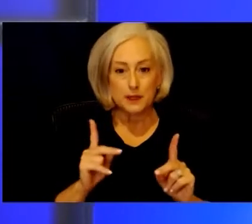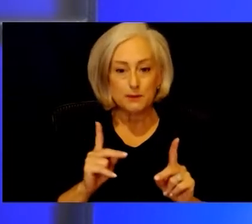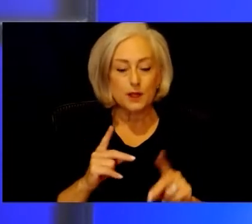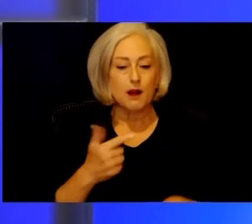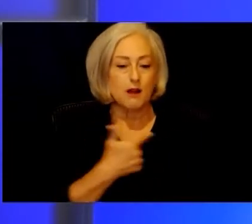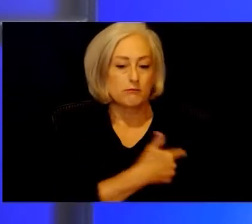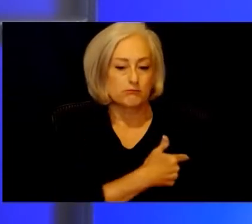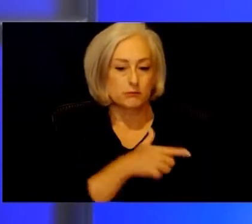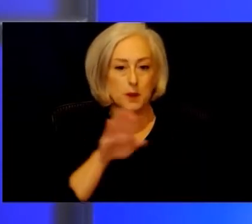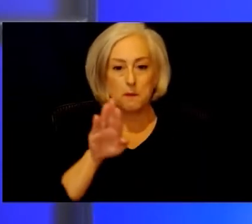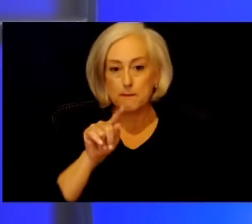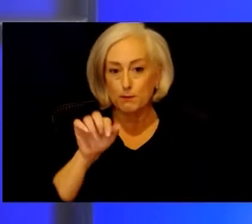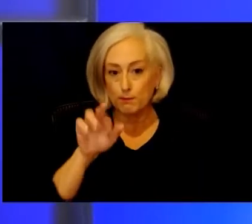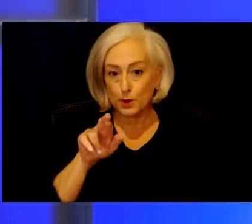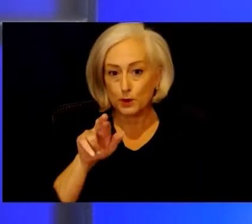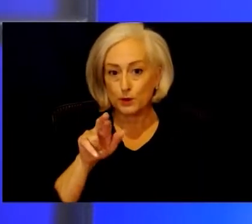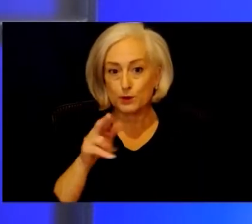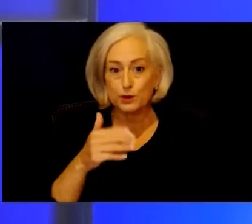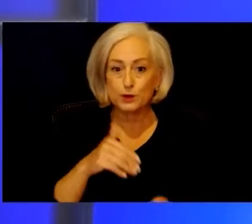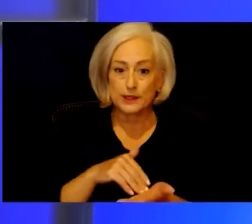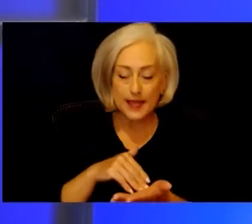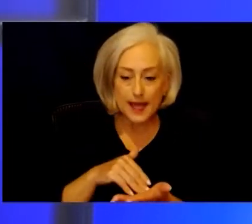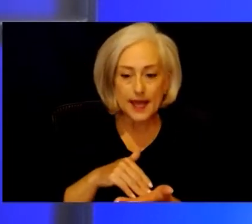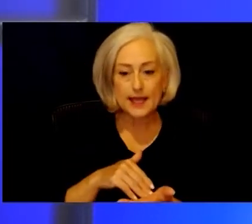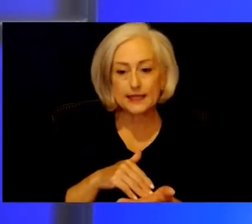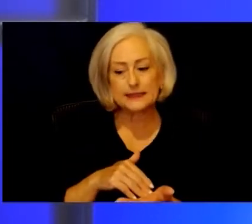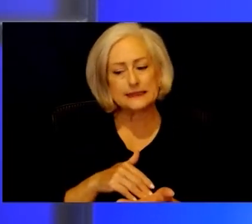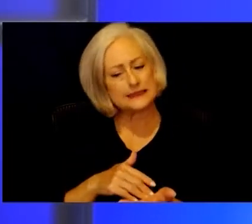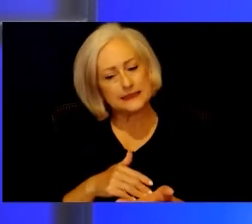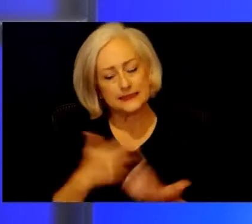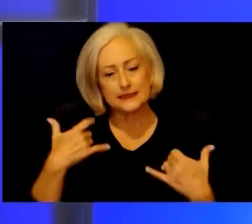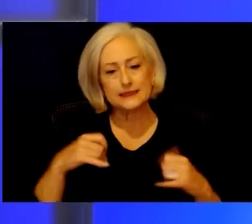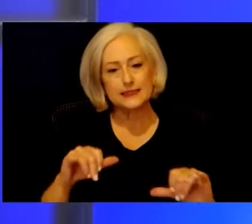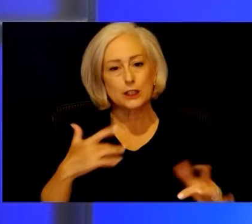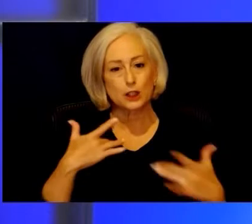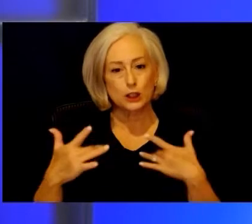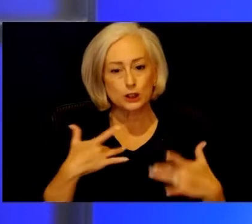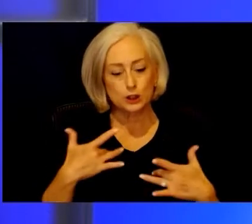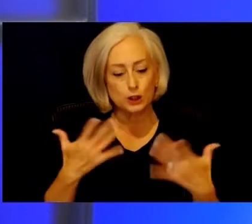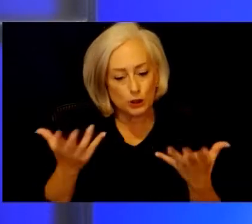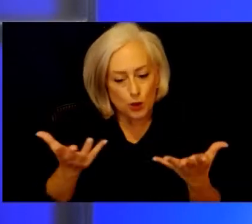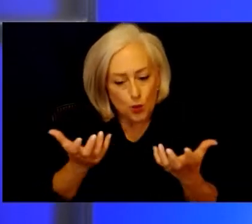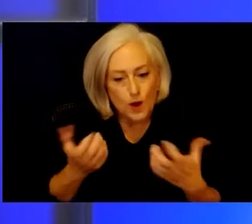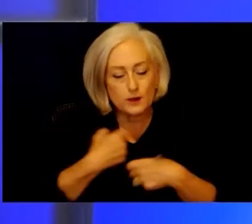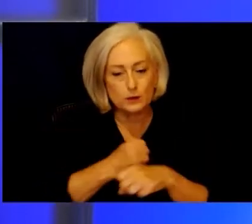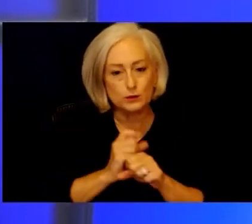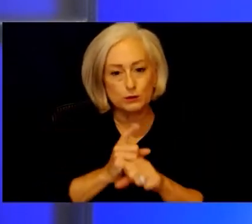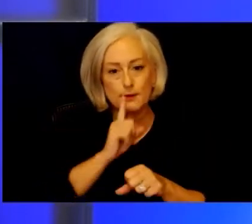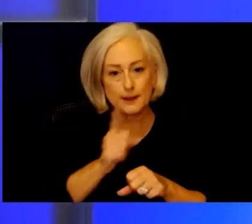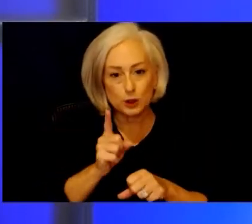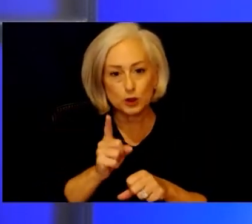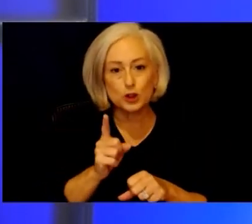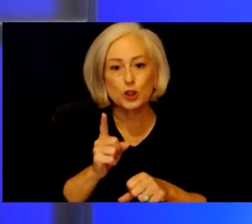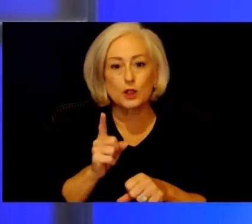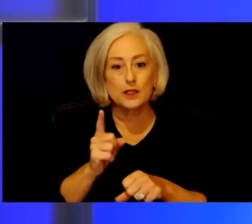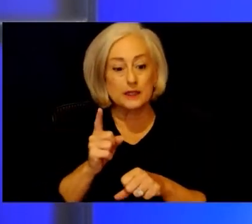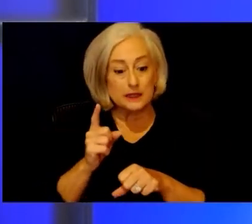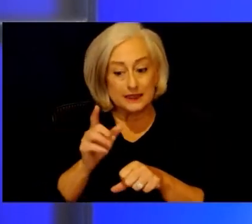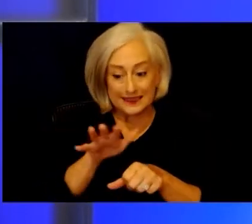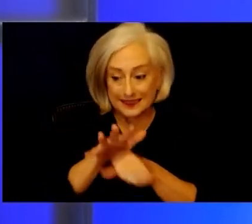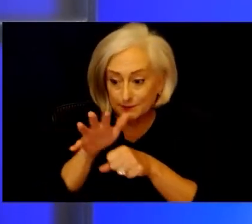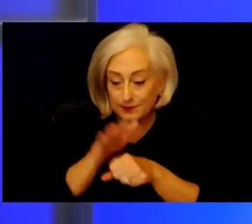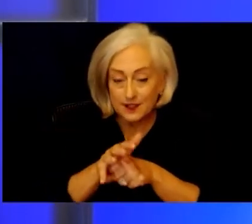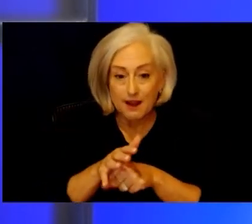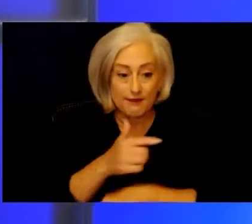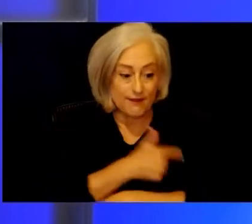a concern, because you want to see that, we continue to have availability. And like we've seen, for instance, with the